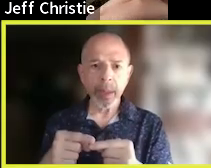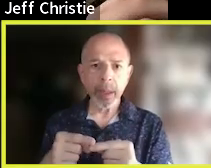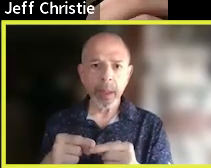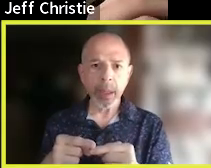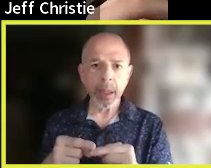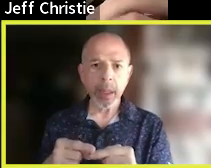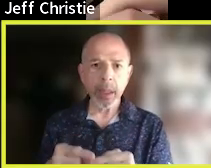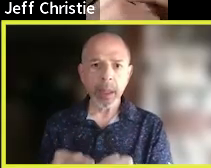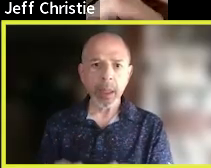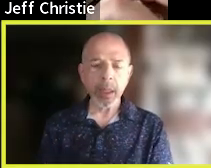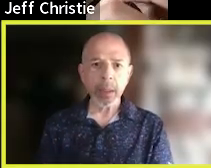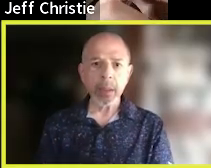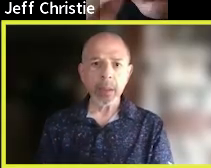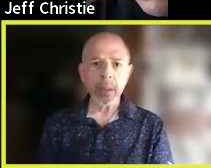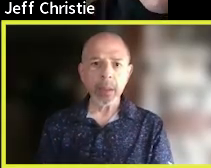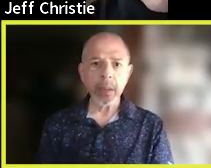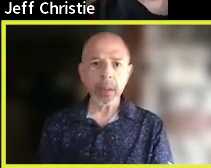where that is at